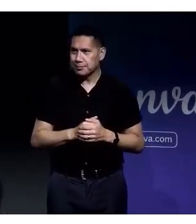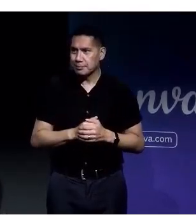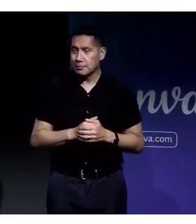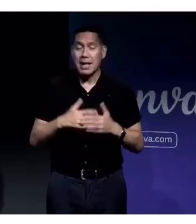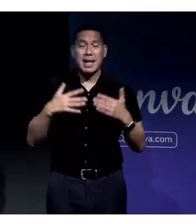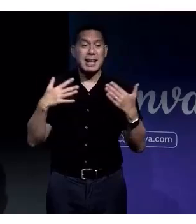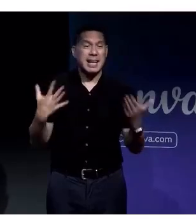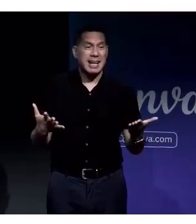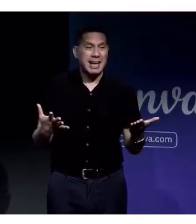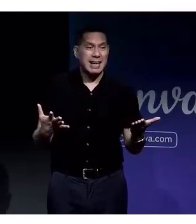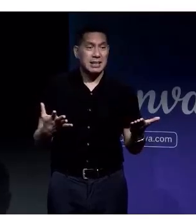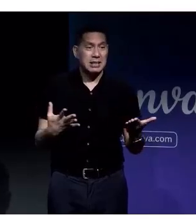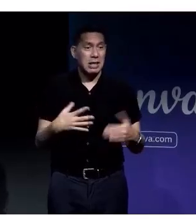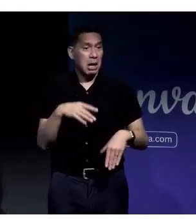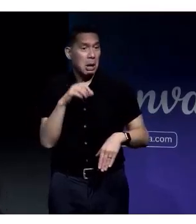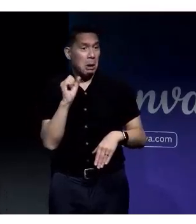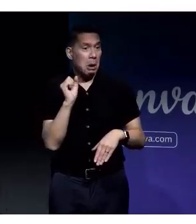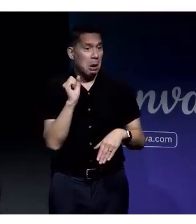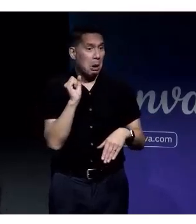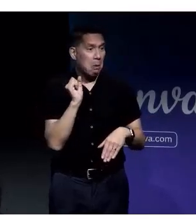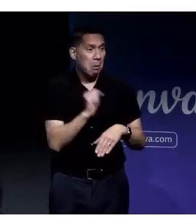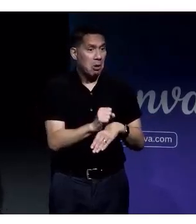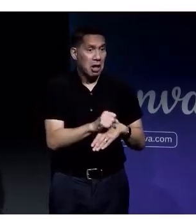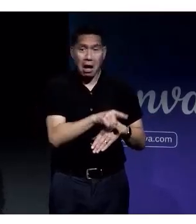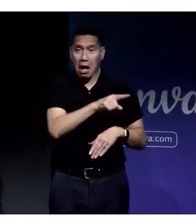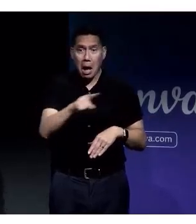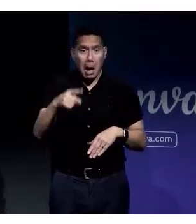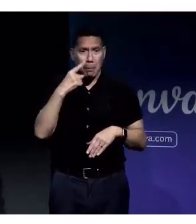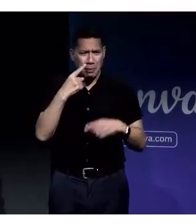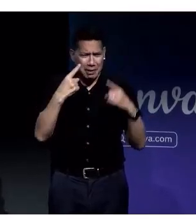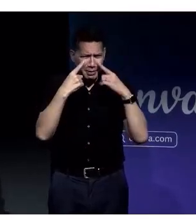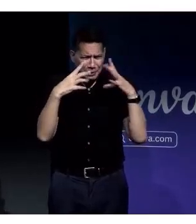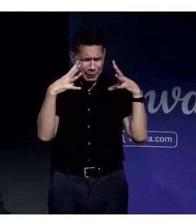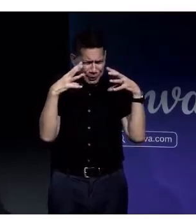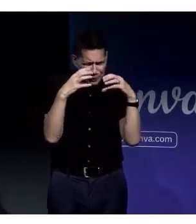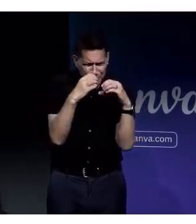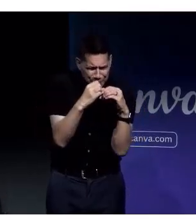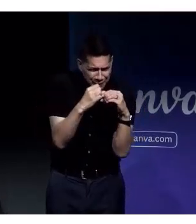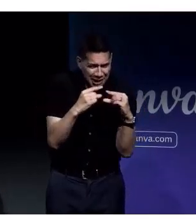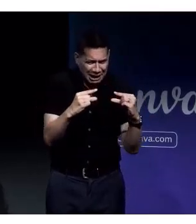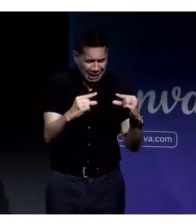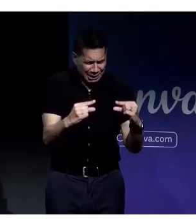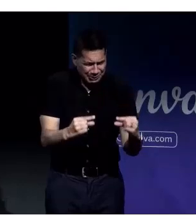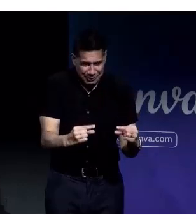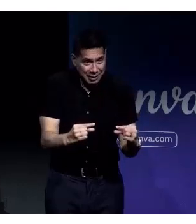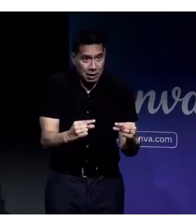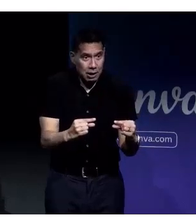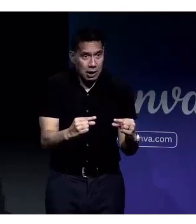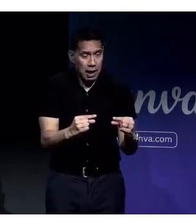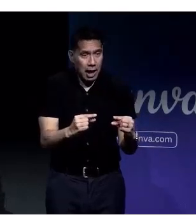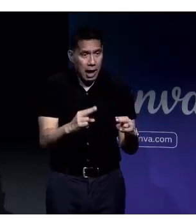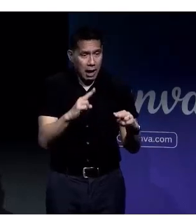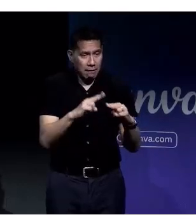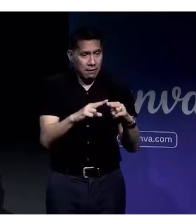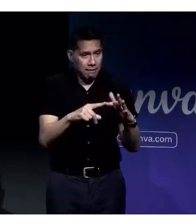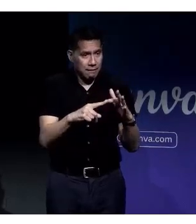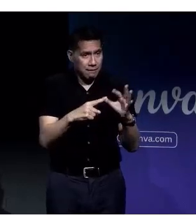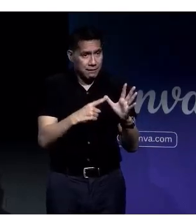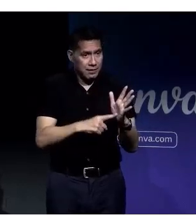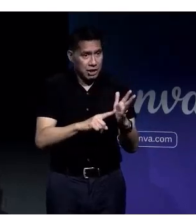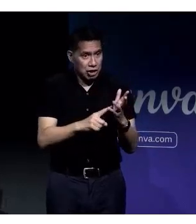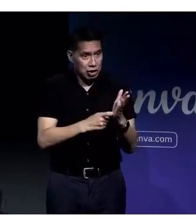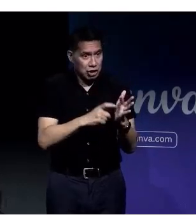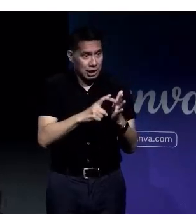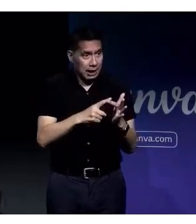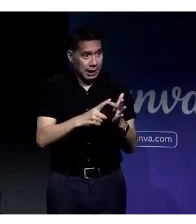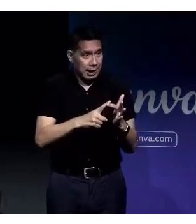they haven't ignored low vision users. They haven't ignored the text size requirement. There's a feature built into the global navigation bar that you might